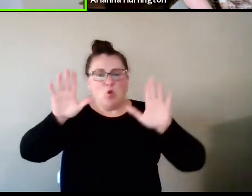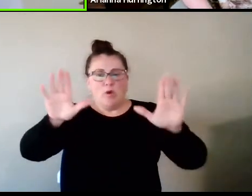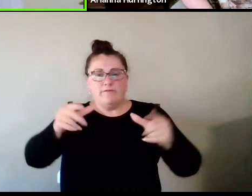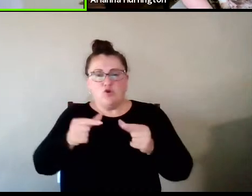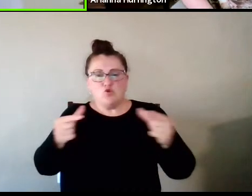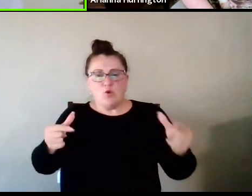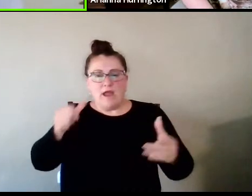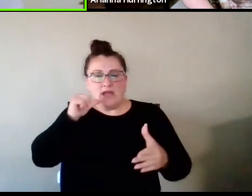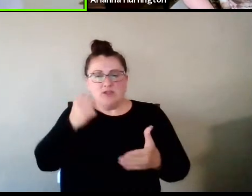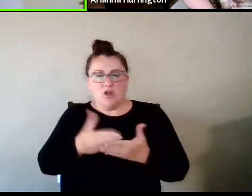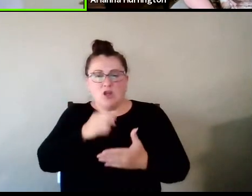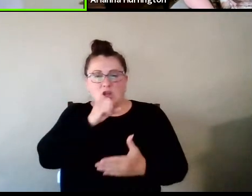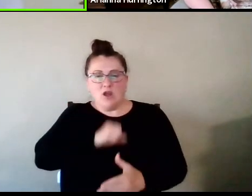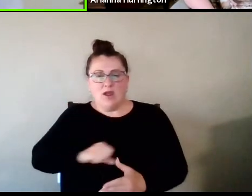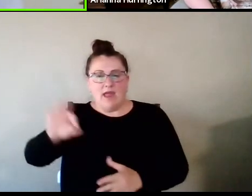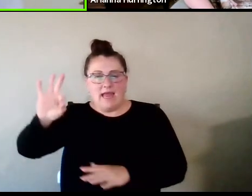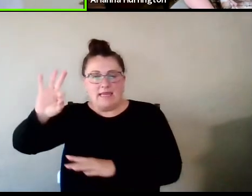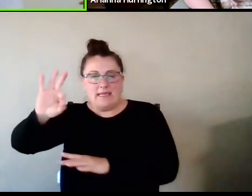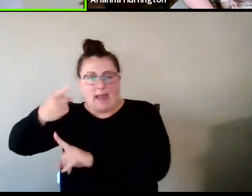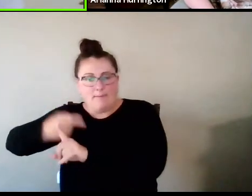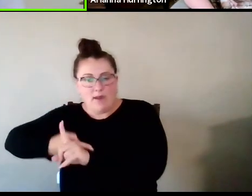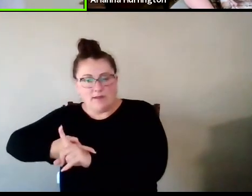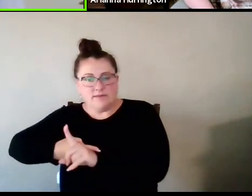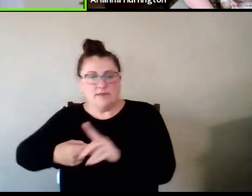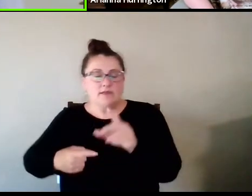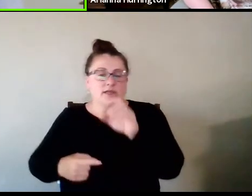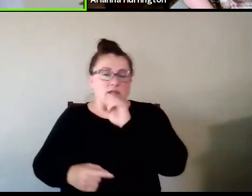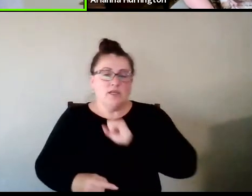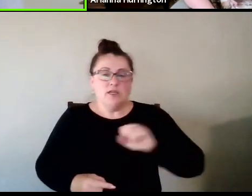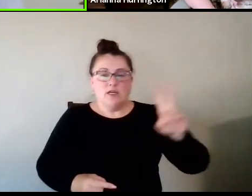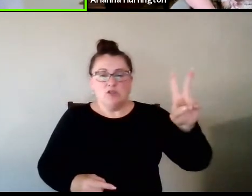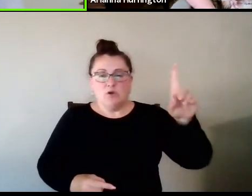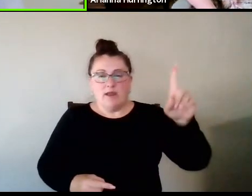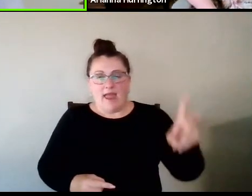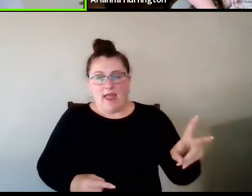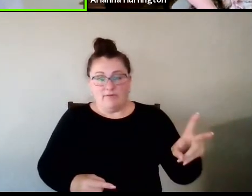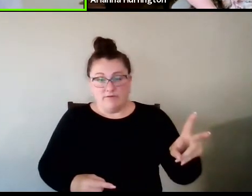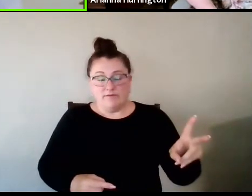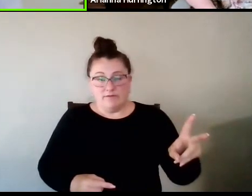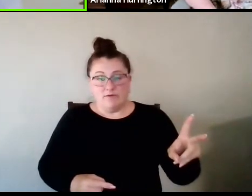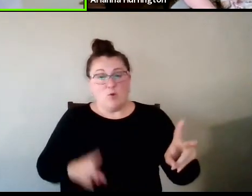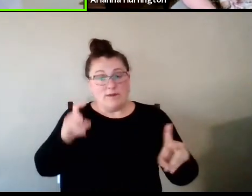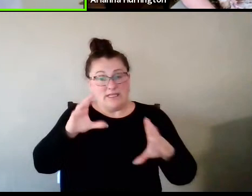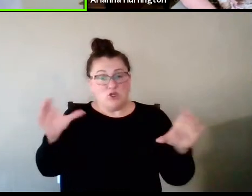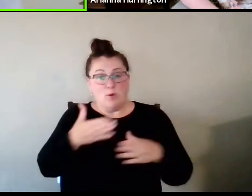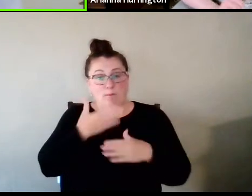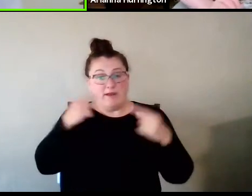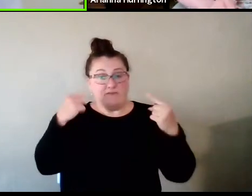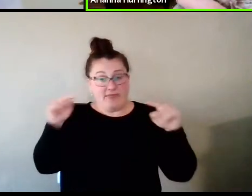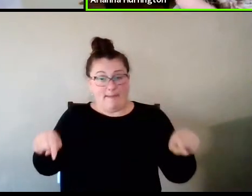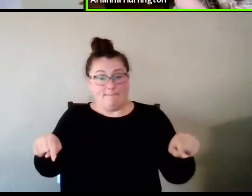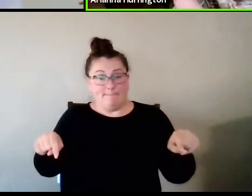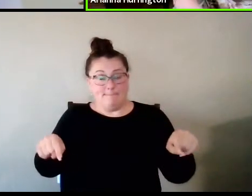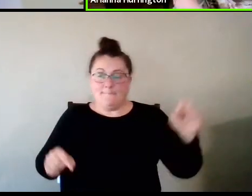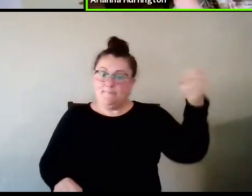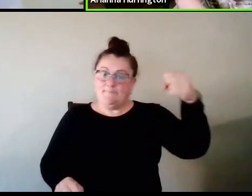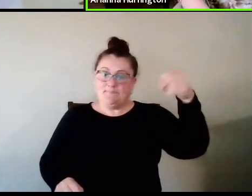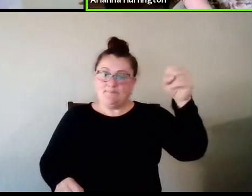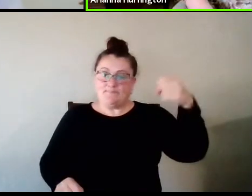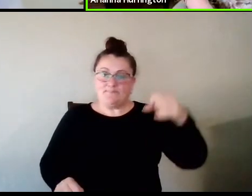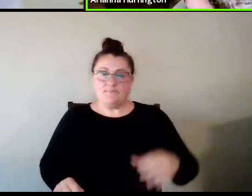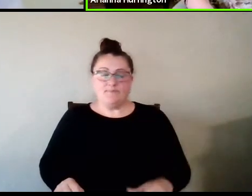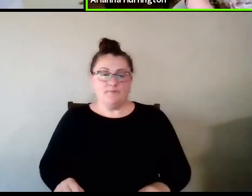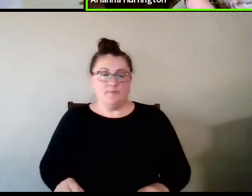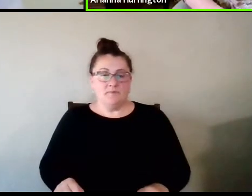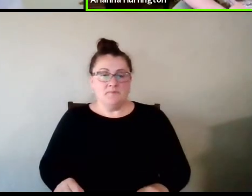granddaughters, ages 9 months to 2.5 years. I think we need to do better for them. Absolutely.